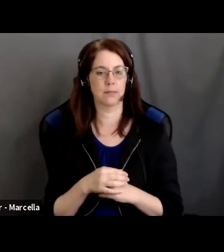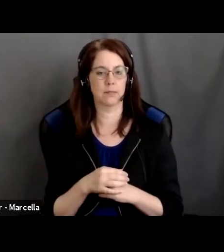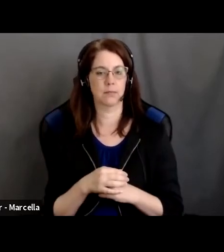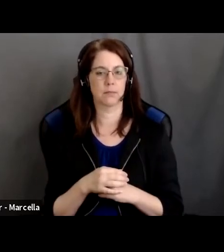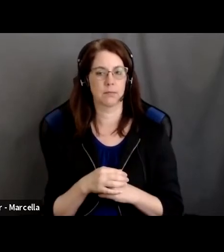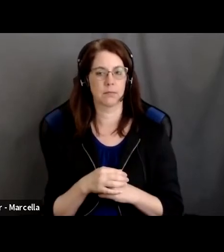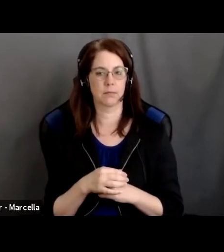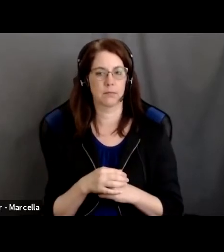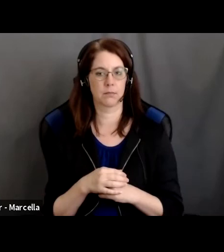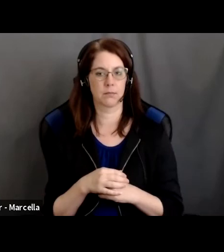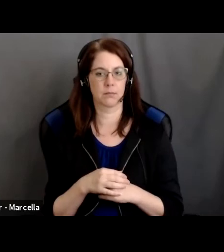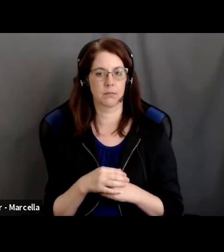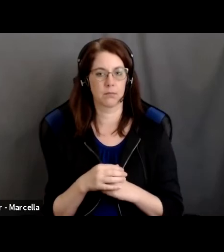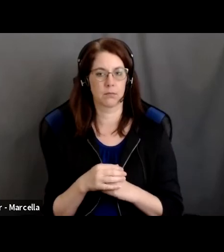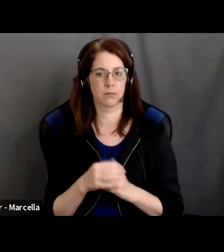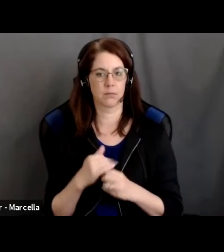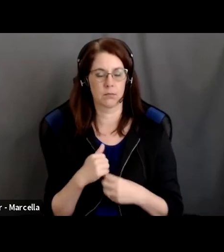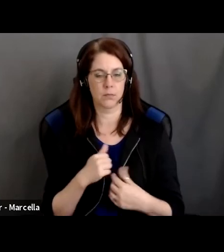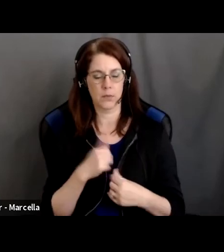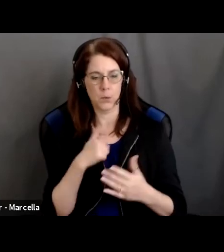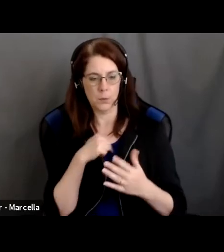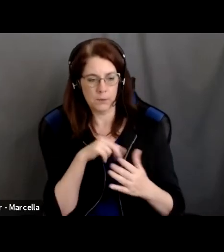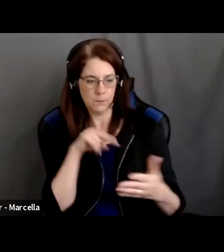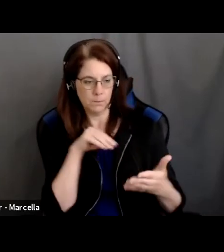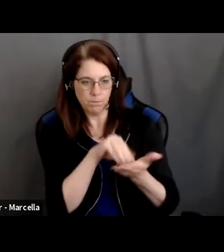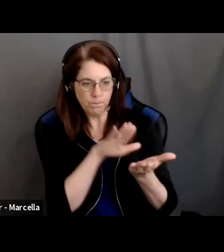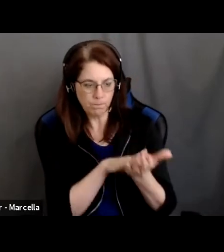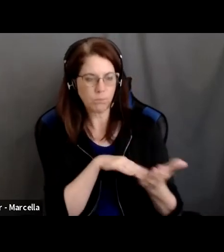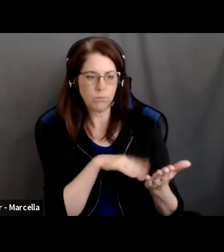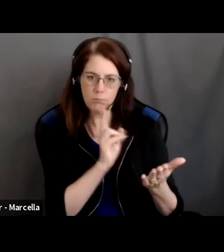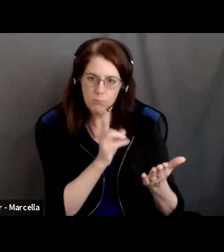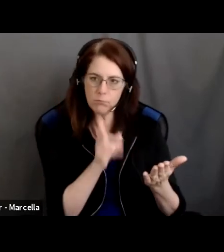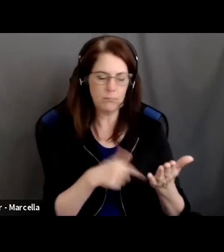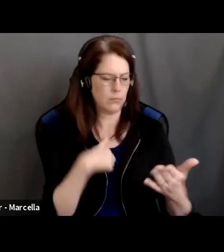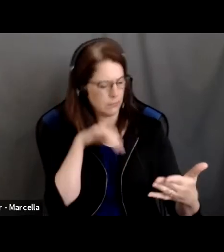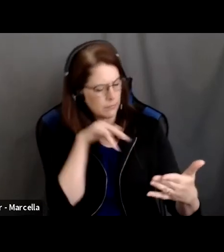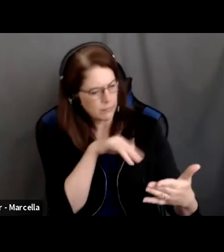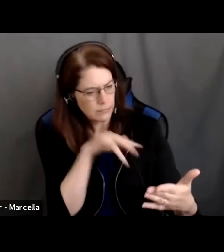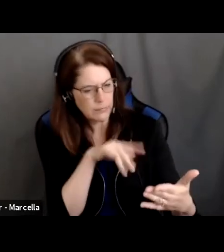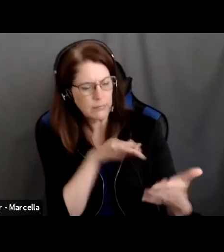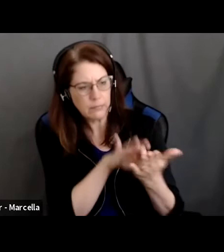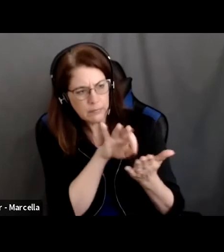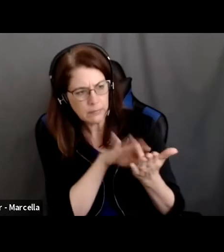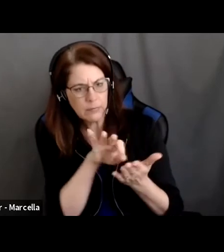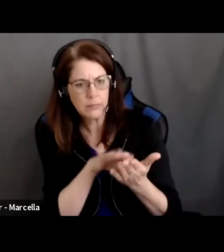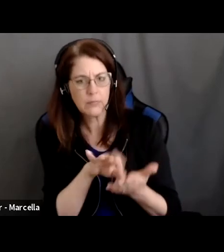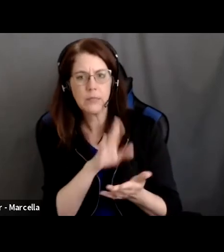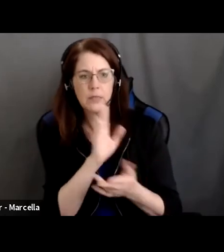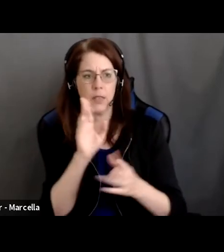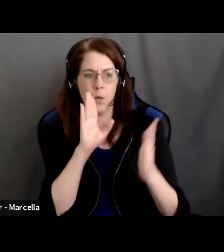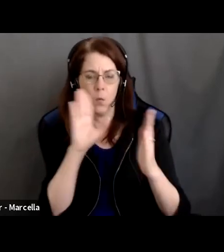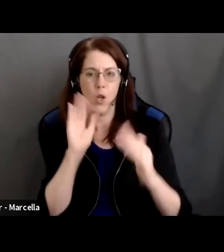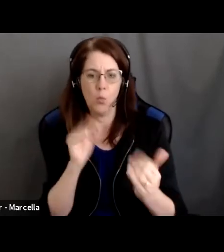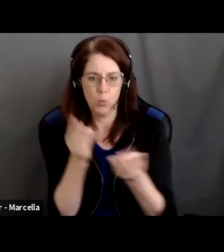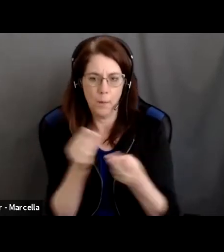We've tracked them, we've studied them, and we hope to mitigate them